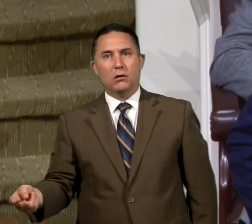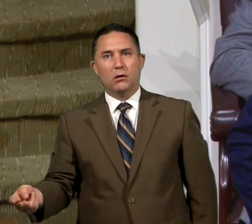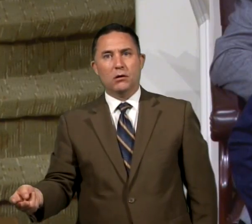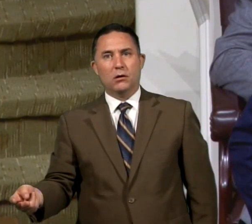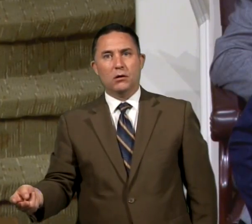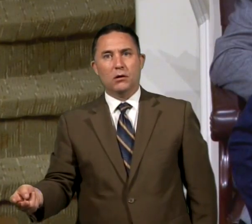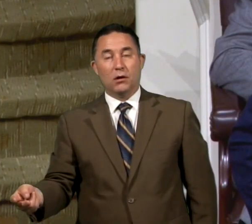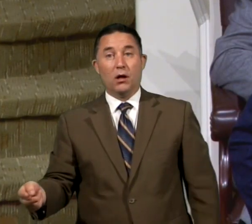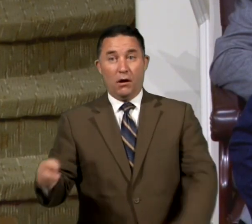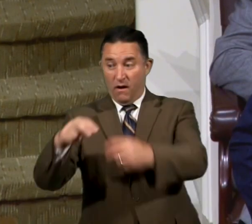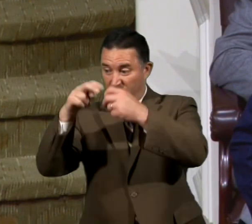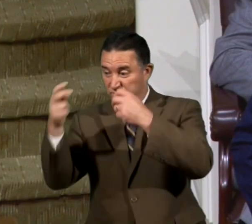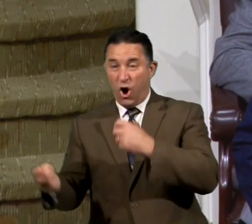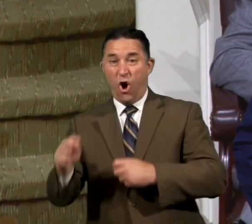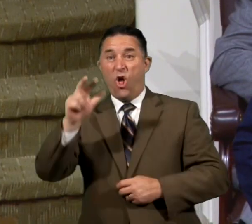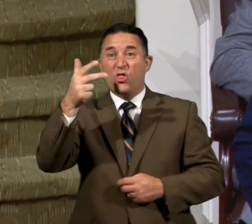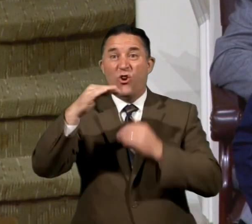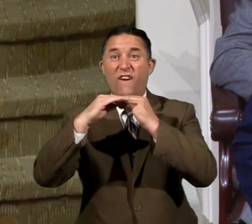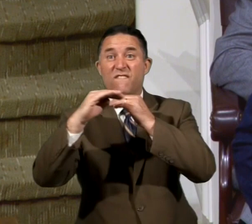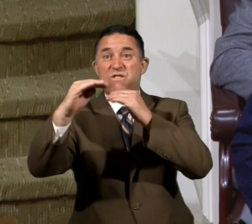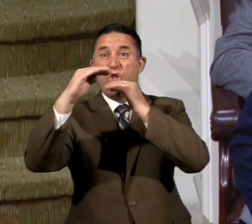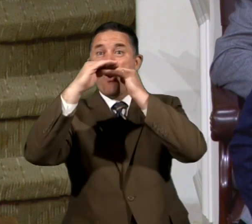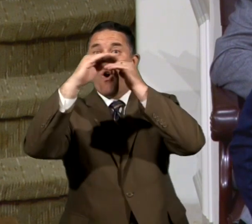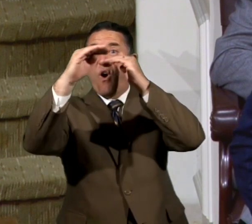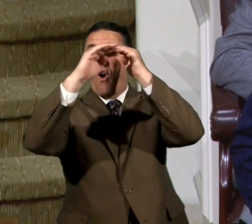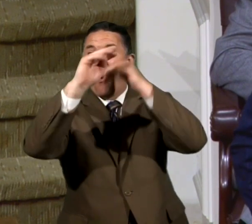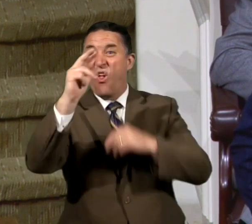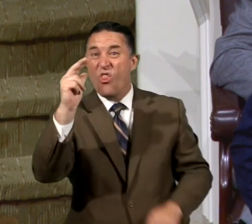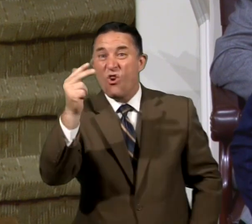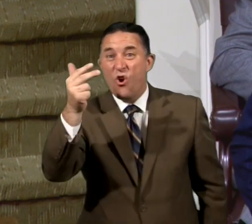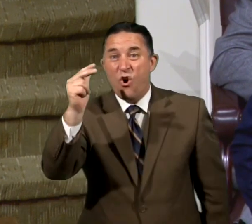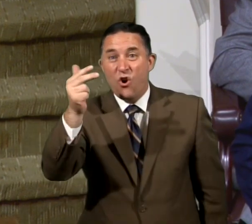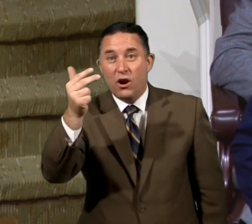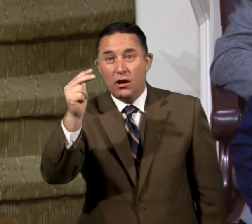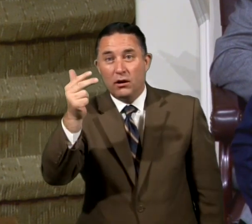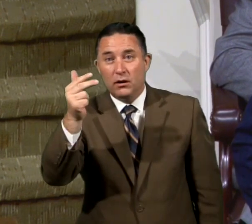This was a great fall. He fell from the third floor.